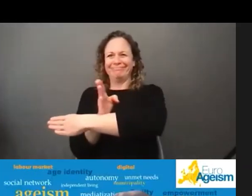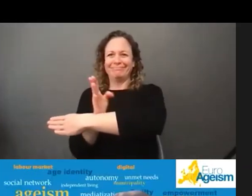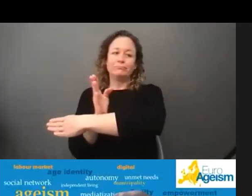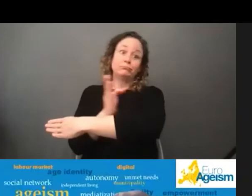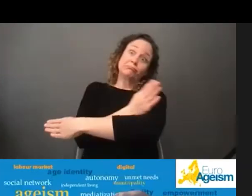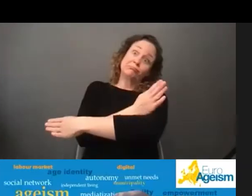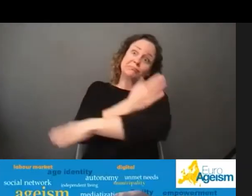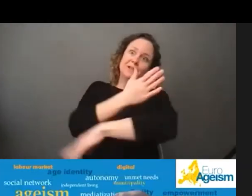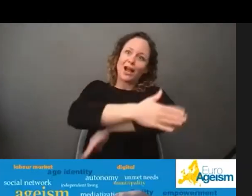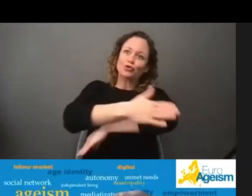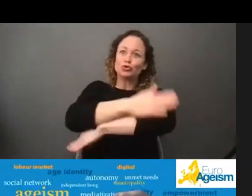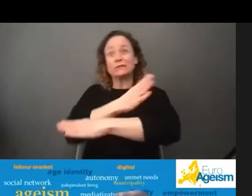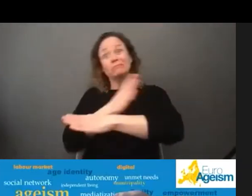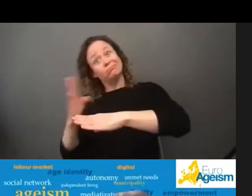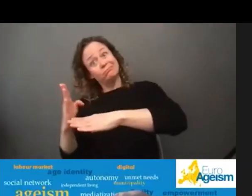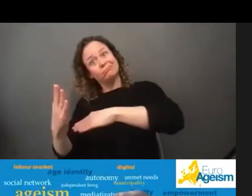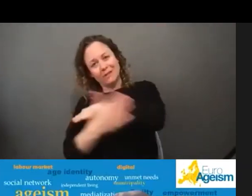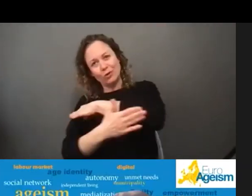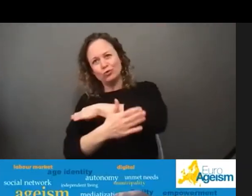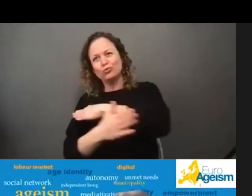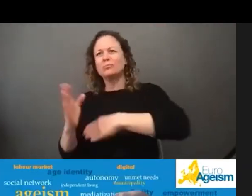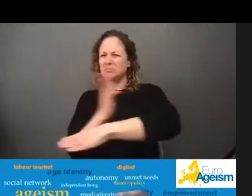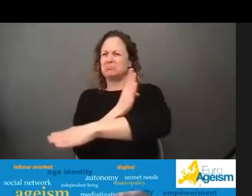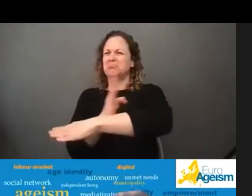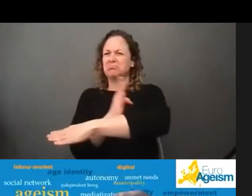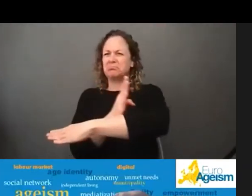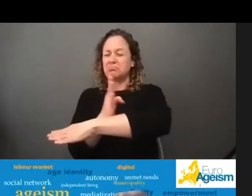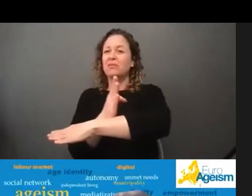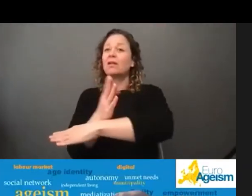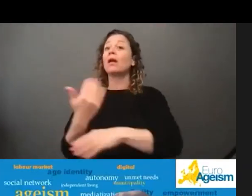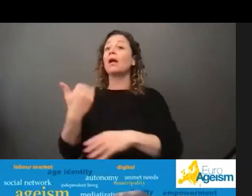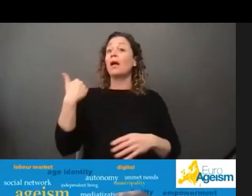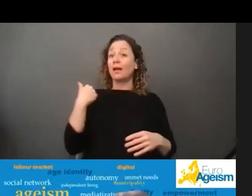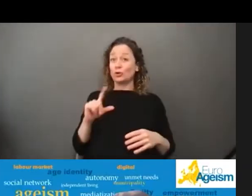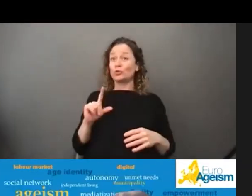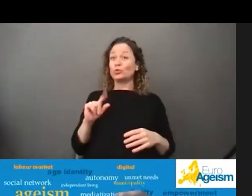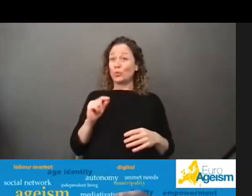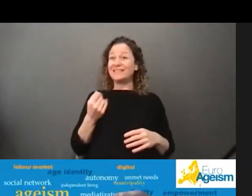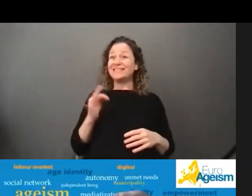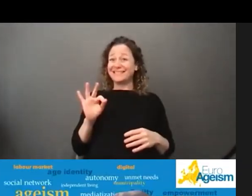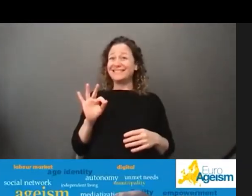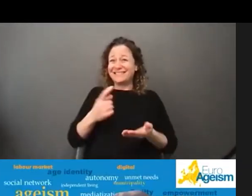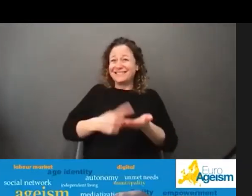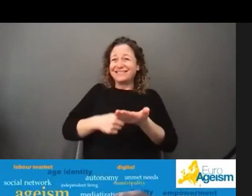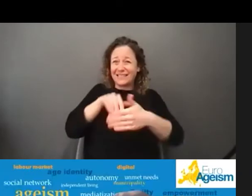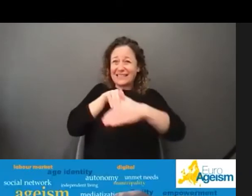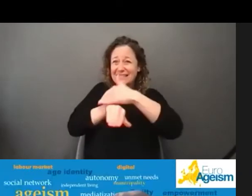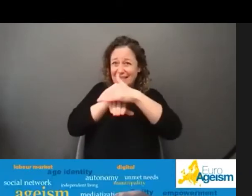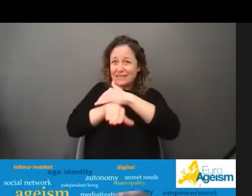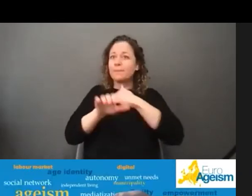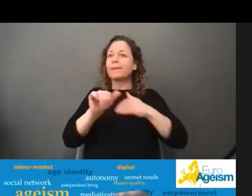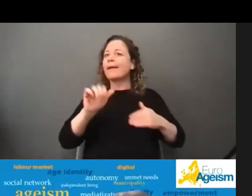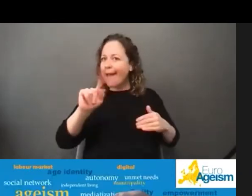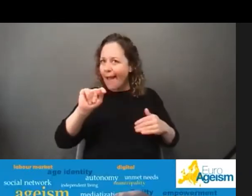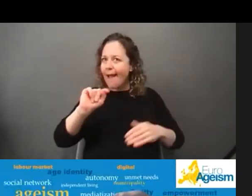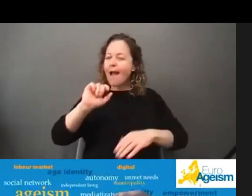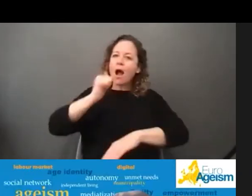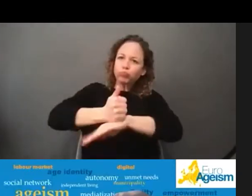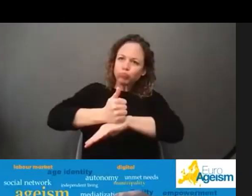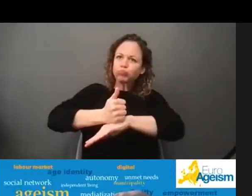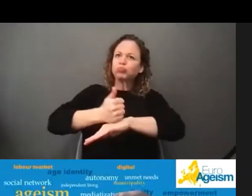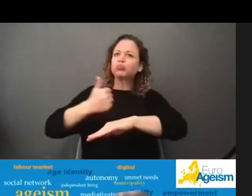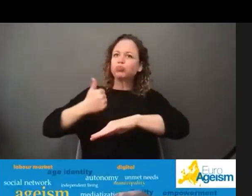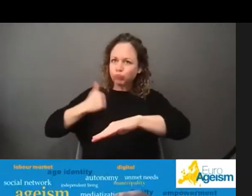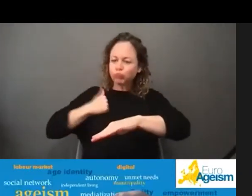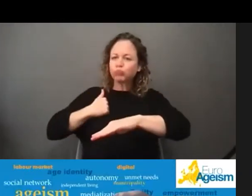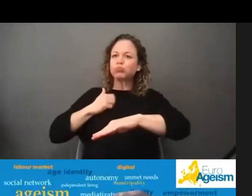in 2019 that talks about accessibility, so that for older person who, later life stage, there's